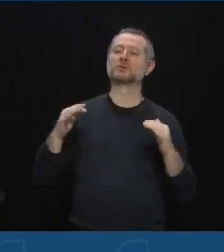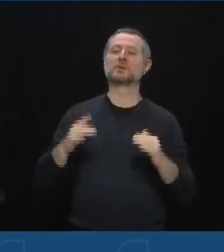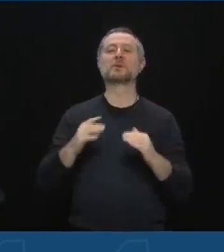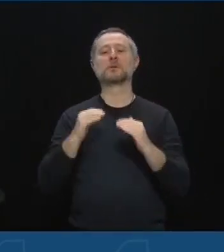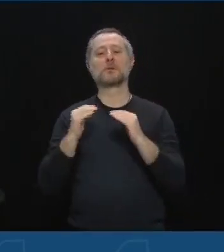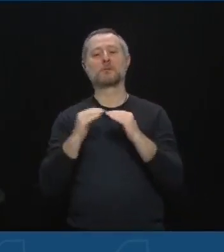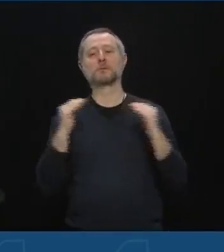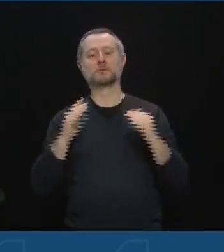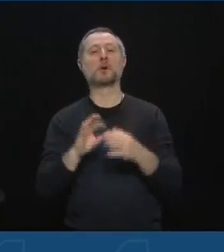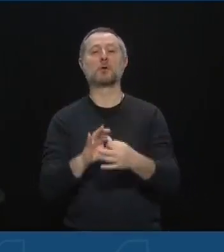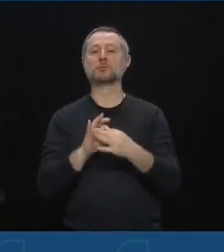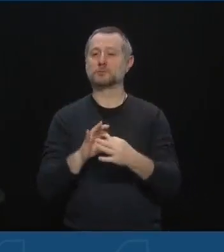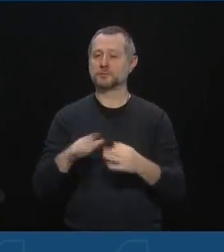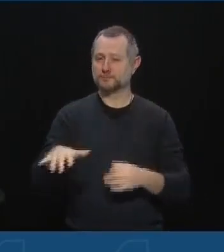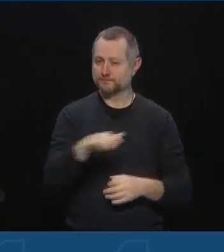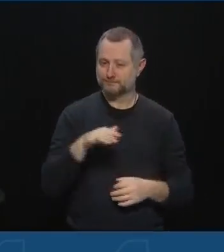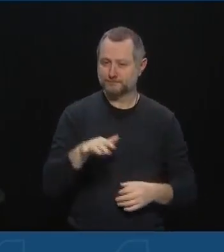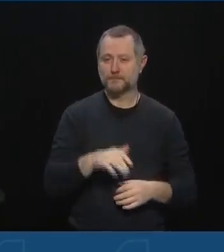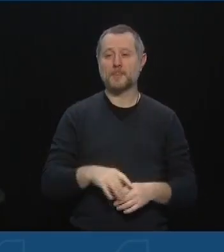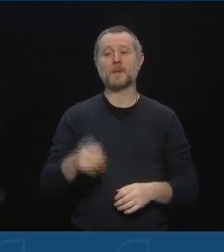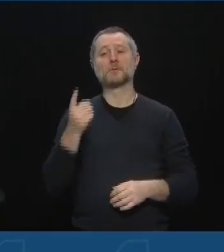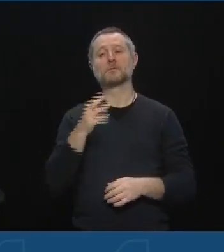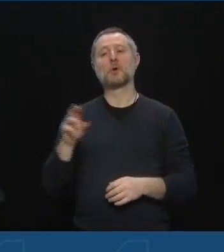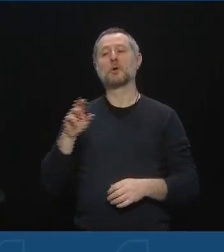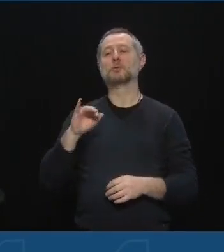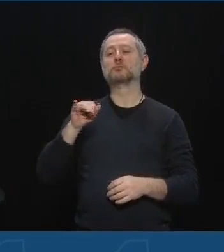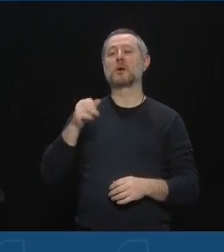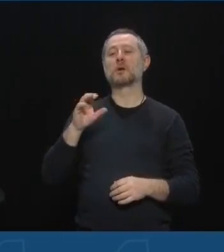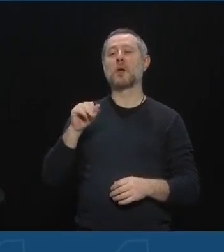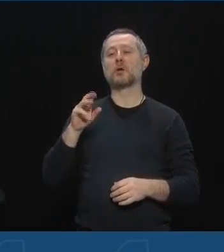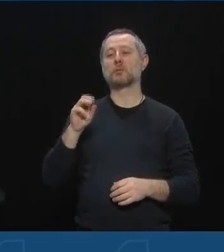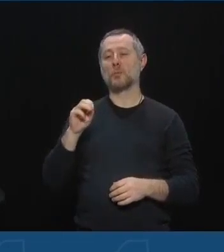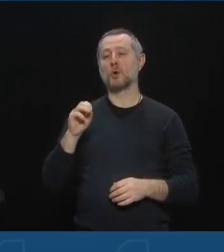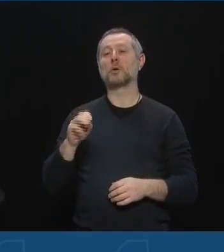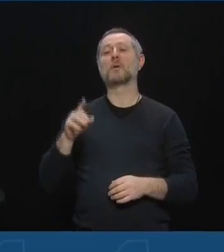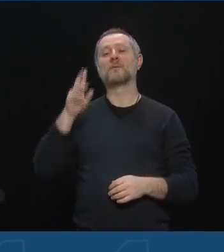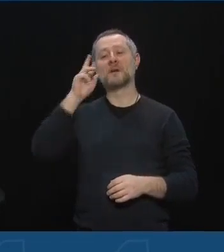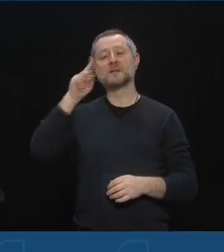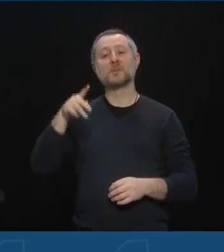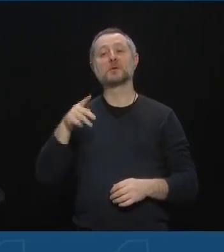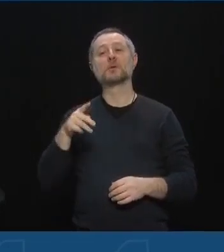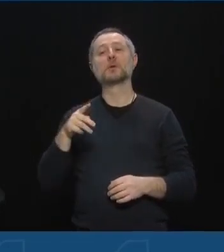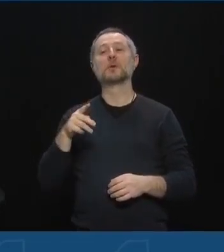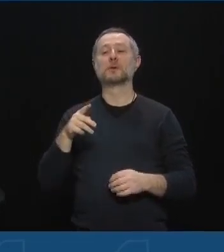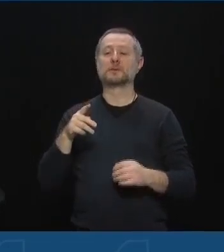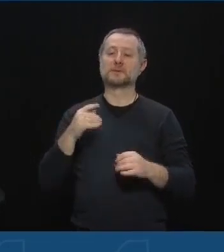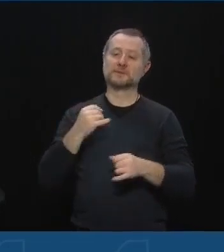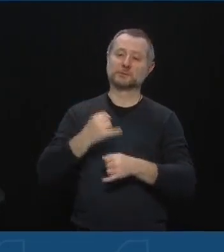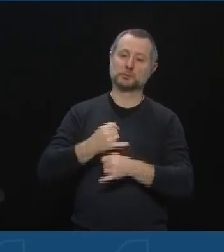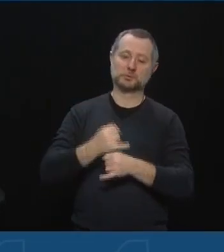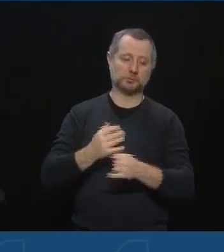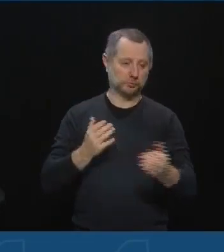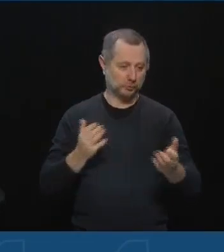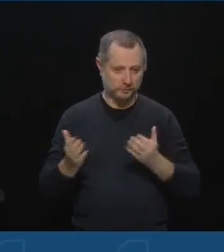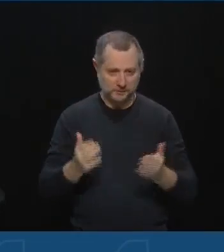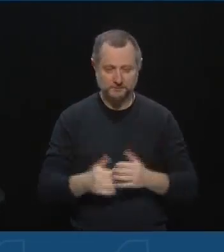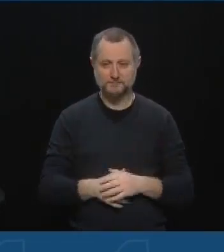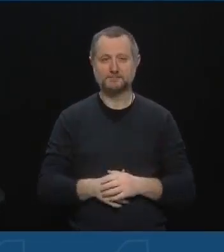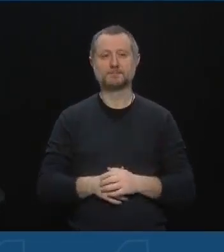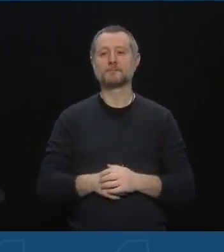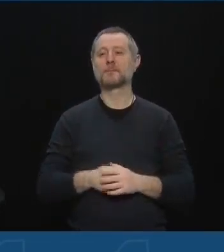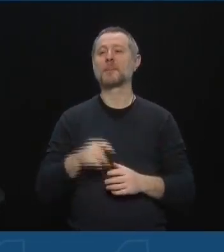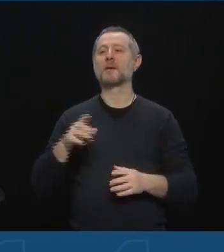Moore, Interim Vice President of Administrative Services, and Kristen Seinkins, Acting Vice President for Economic